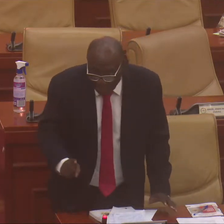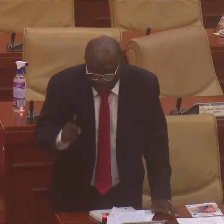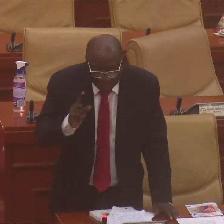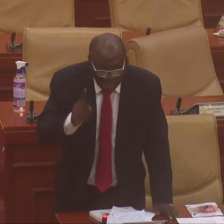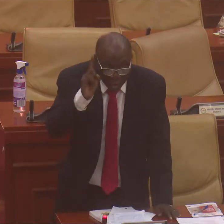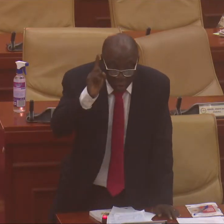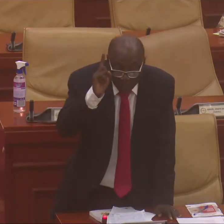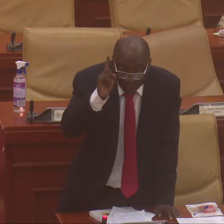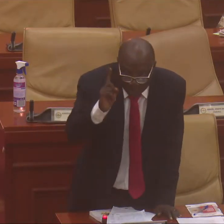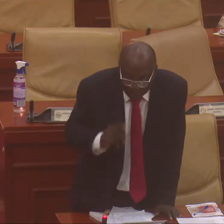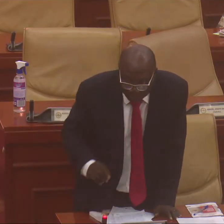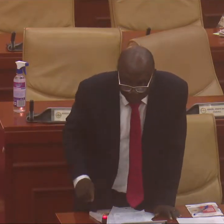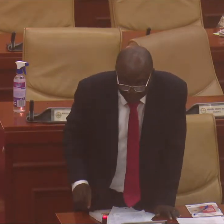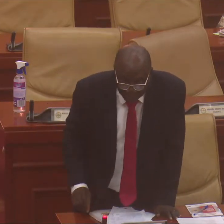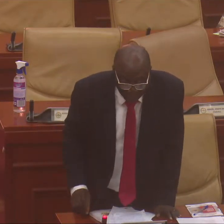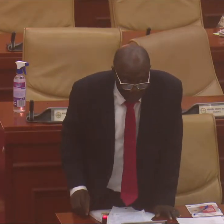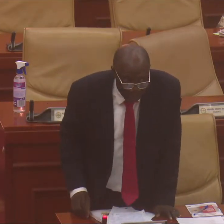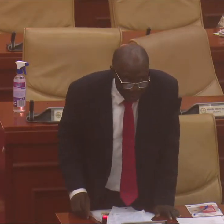exchequer is encumbered.